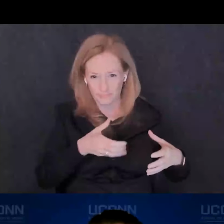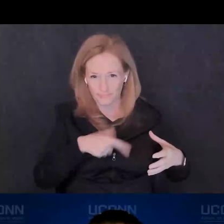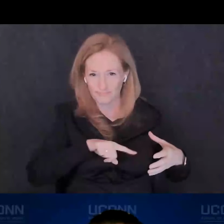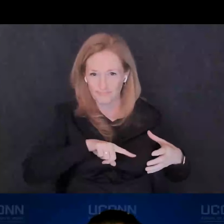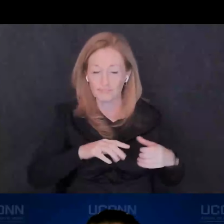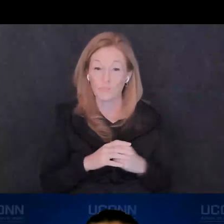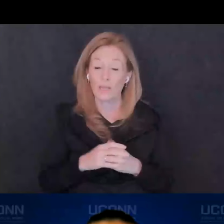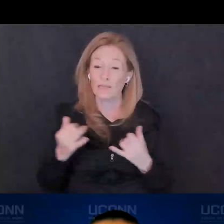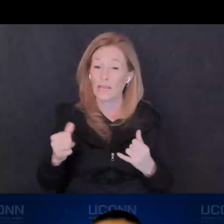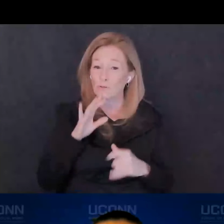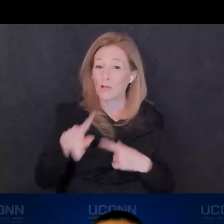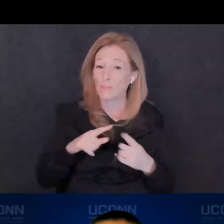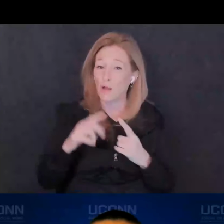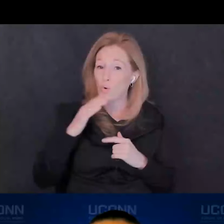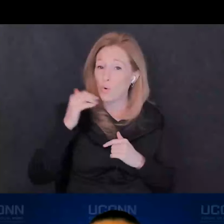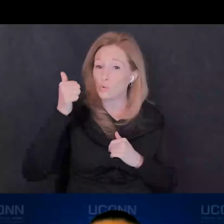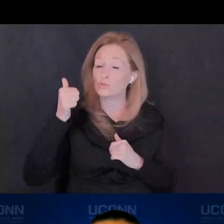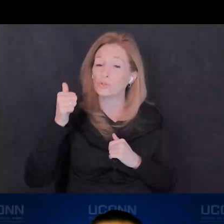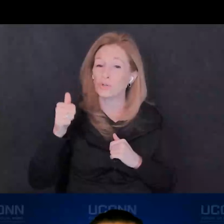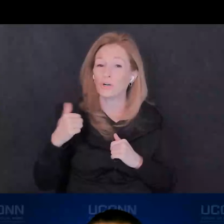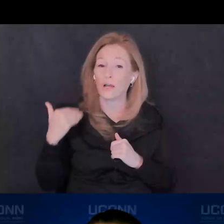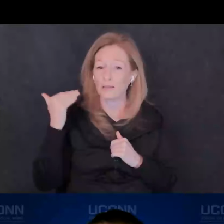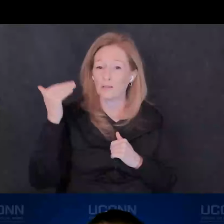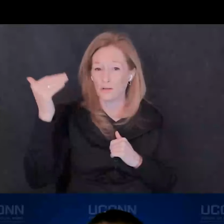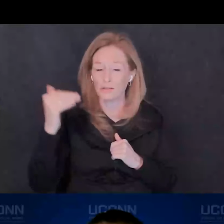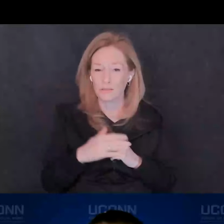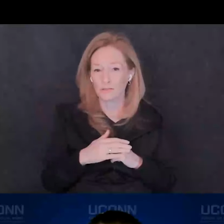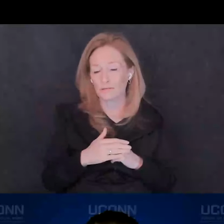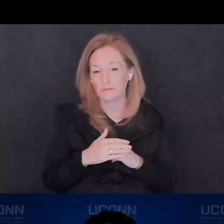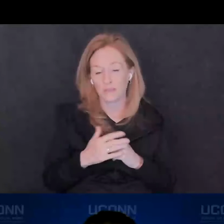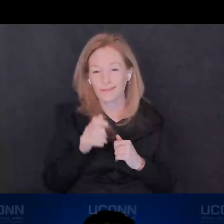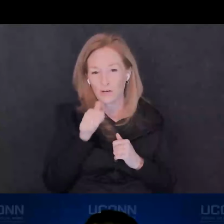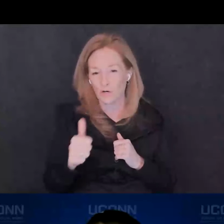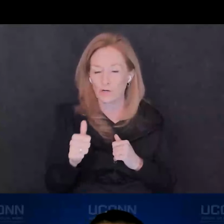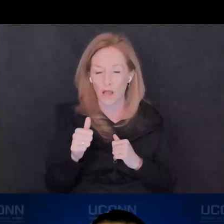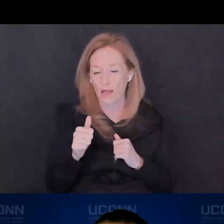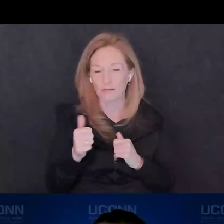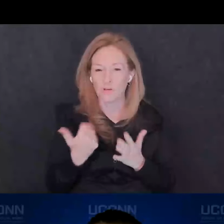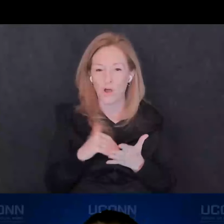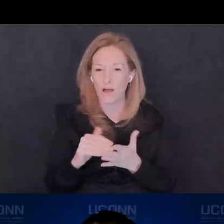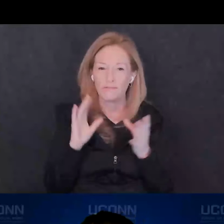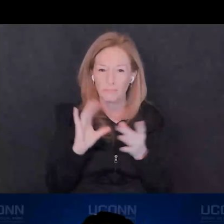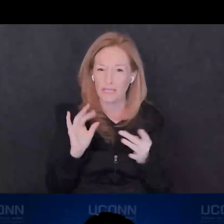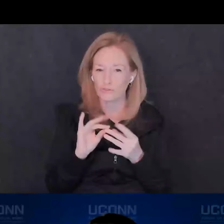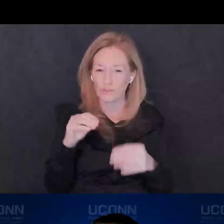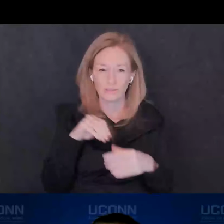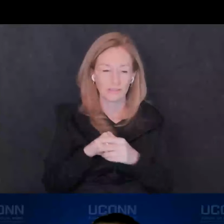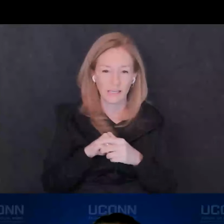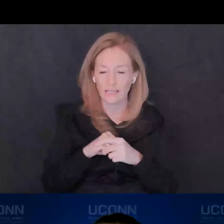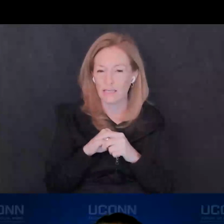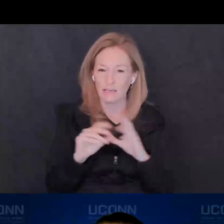older adults as well, that are often not spoken about in presentations or left out of the conversation.